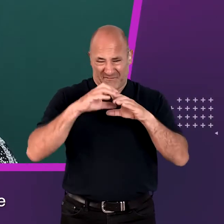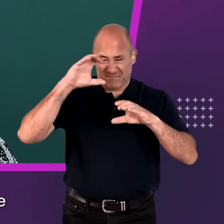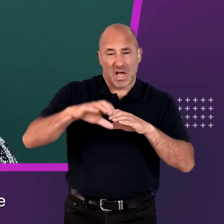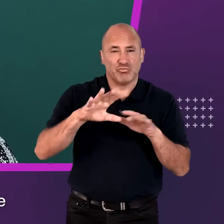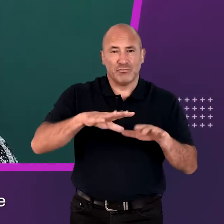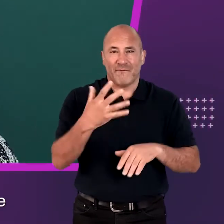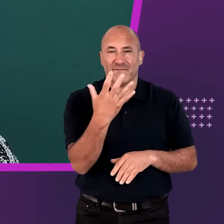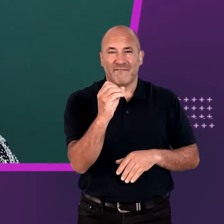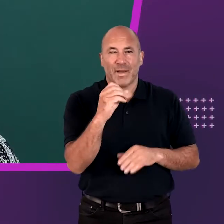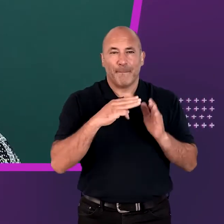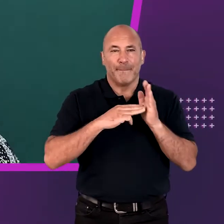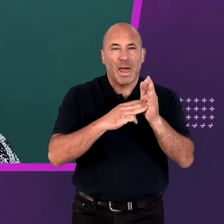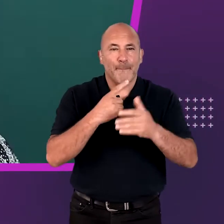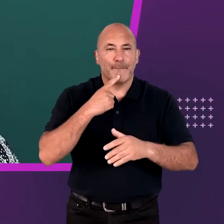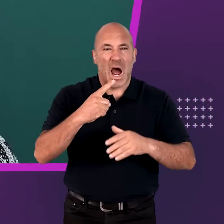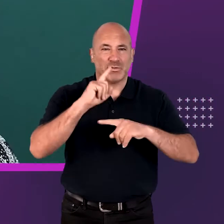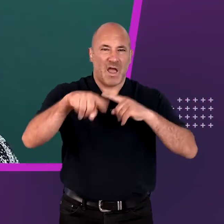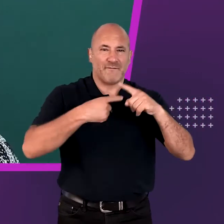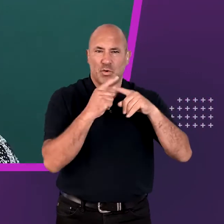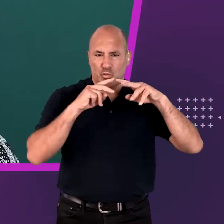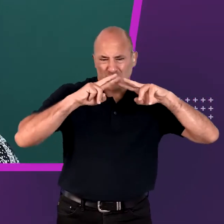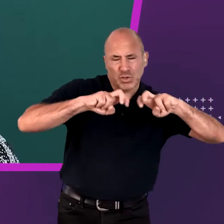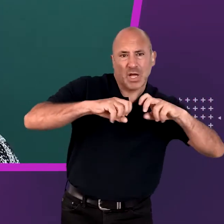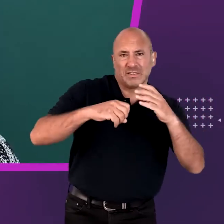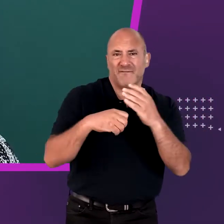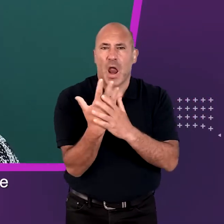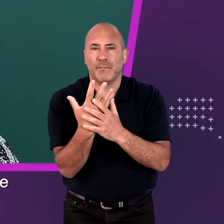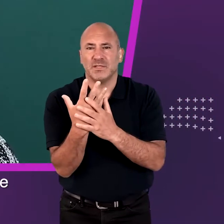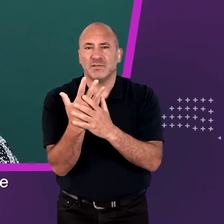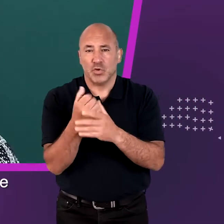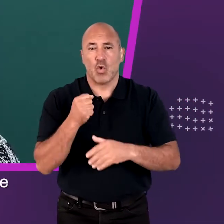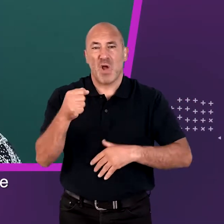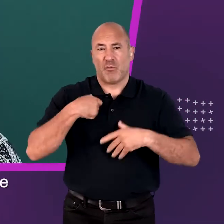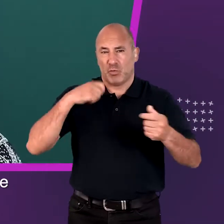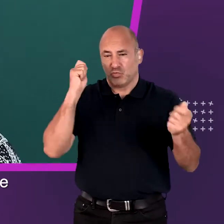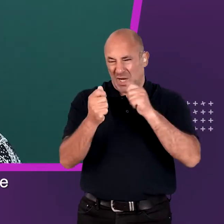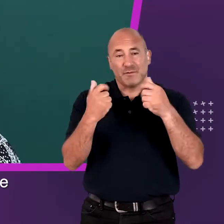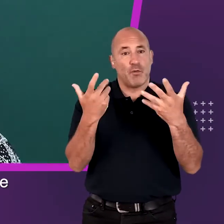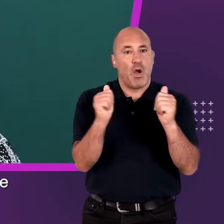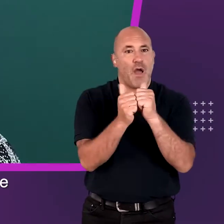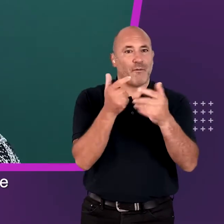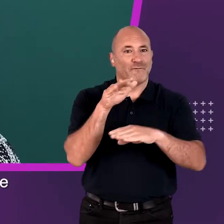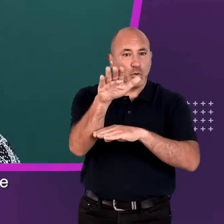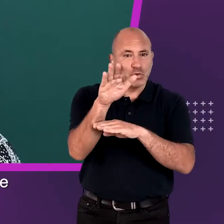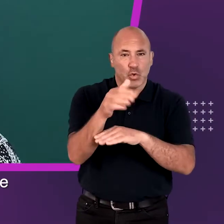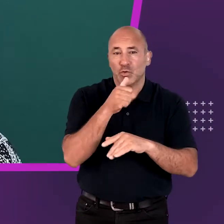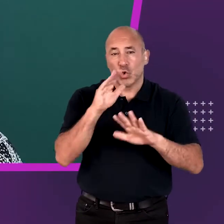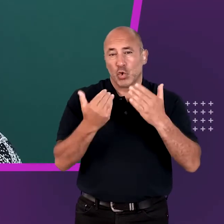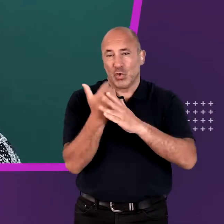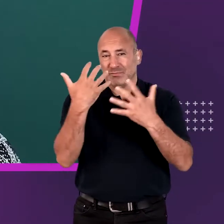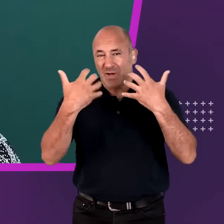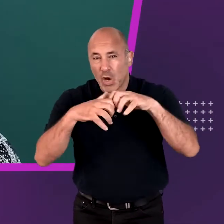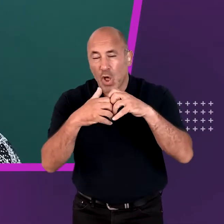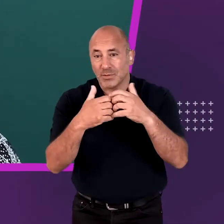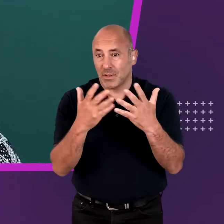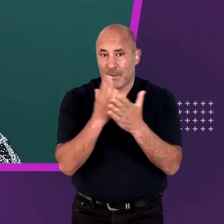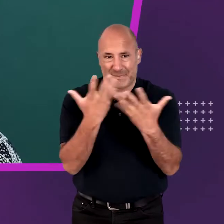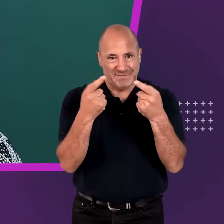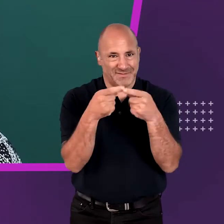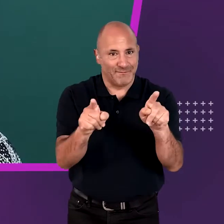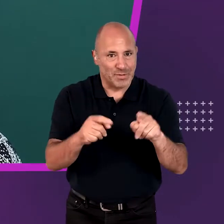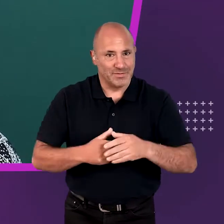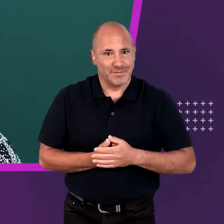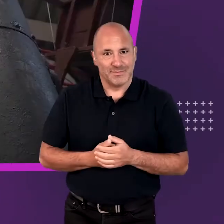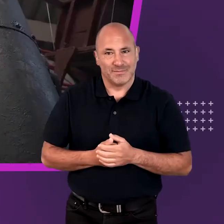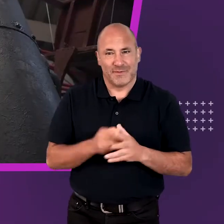things we're doing as we invest around £50 million a year on research and development, changing the railway for the future, using new technologies